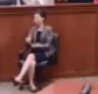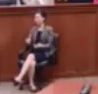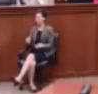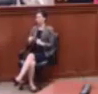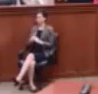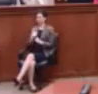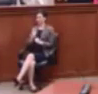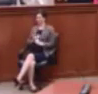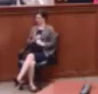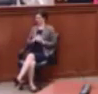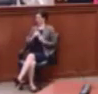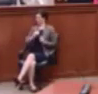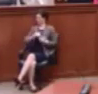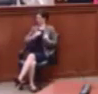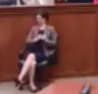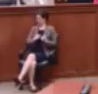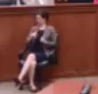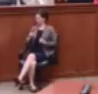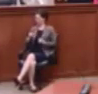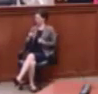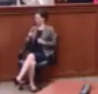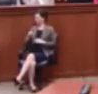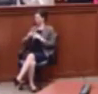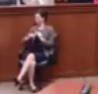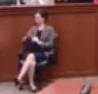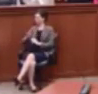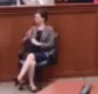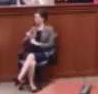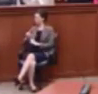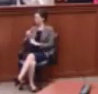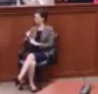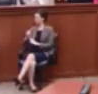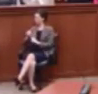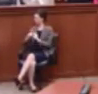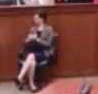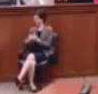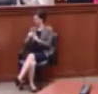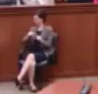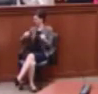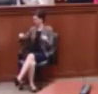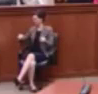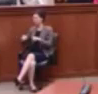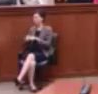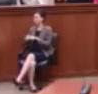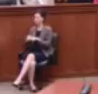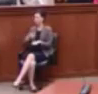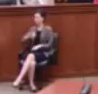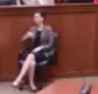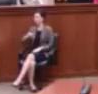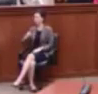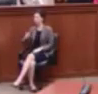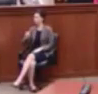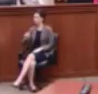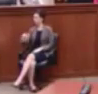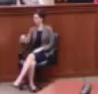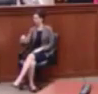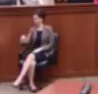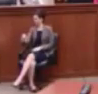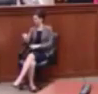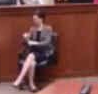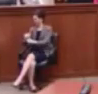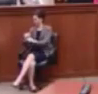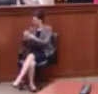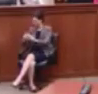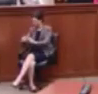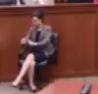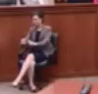WIOA state team, with all of the different state teams, and then the work that's happening with Jumpstart 2.0, gives us a